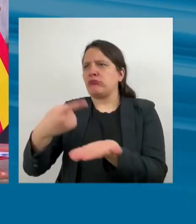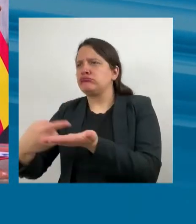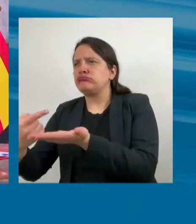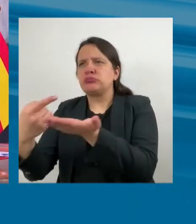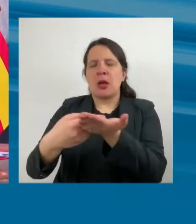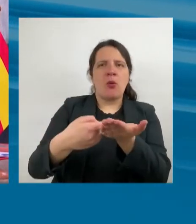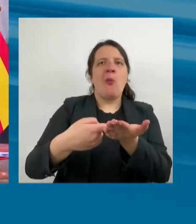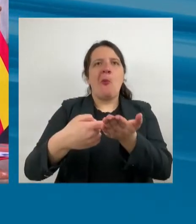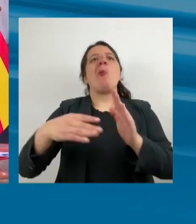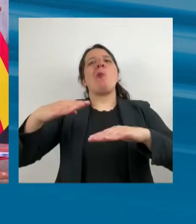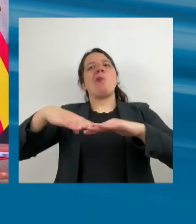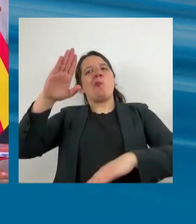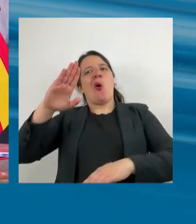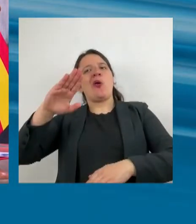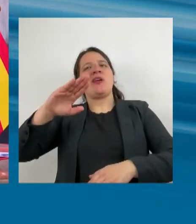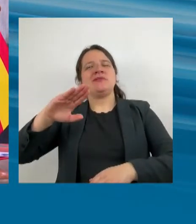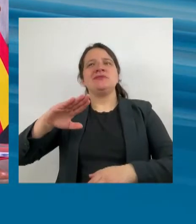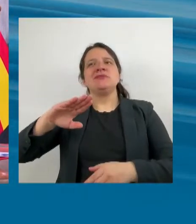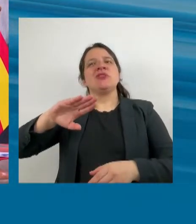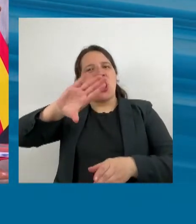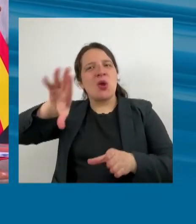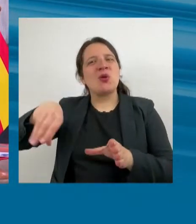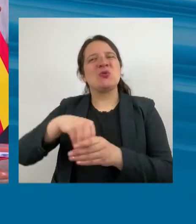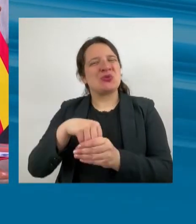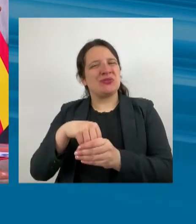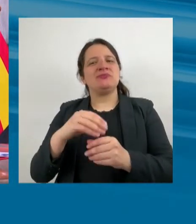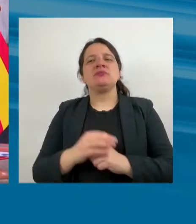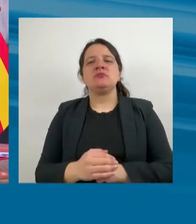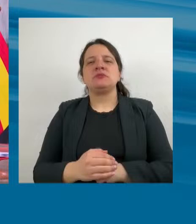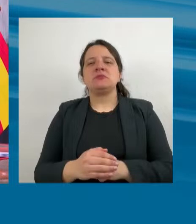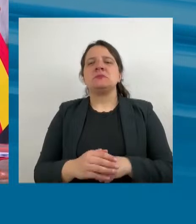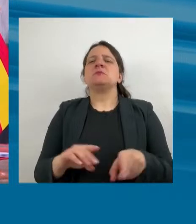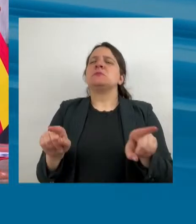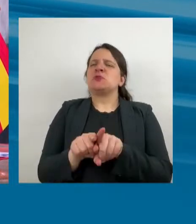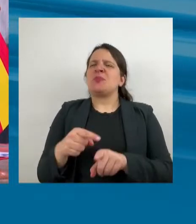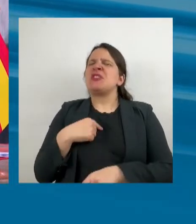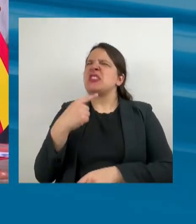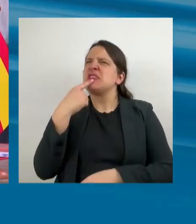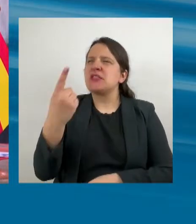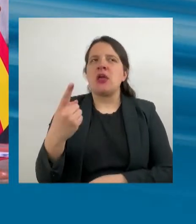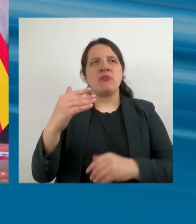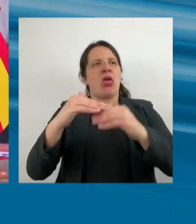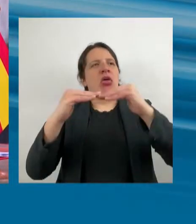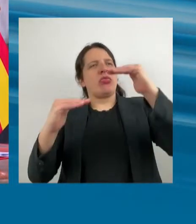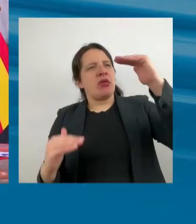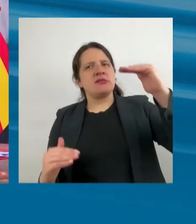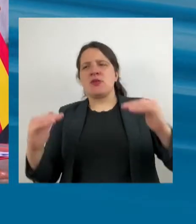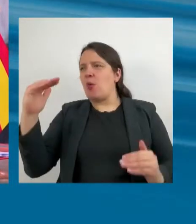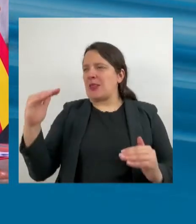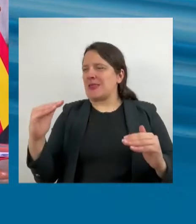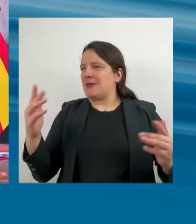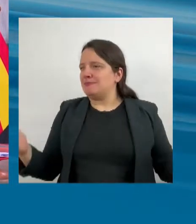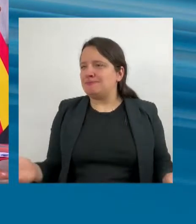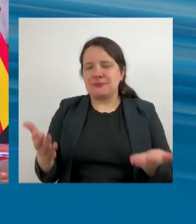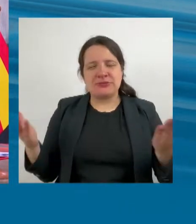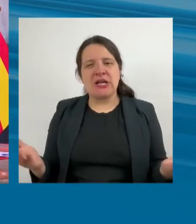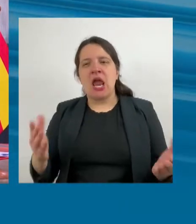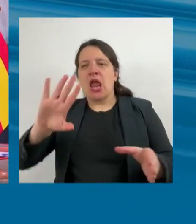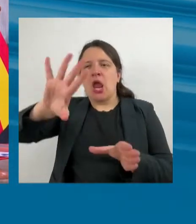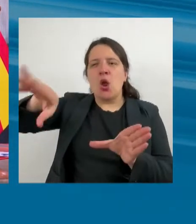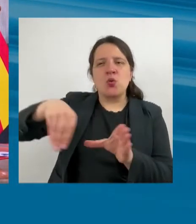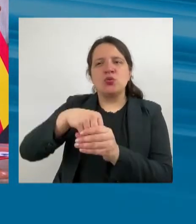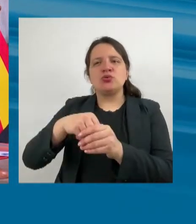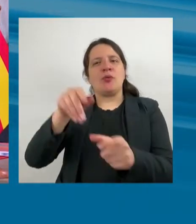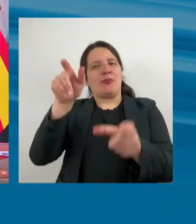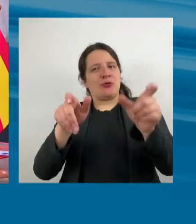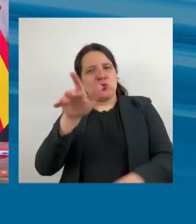echo that reducing inequality and fostering social inclusion and social mobility is indeed